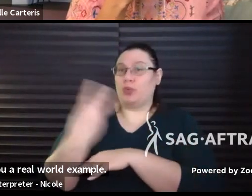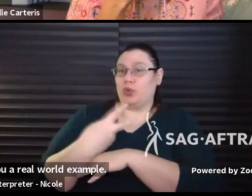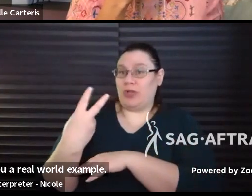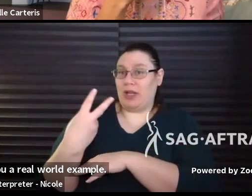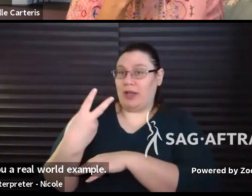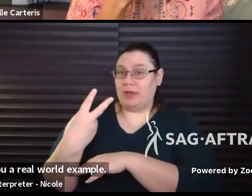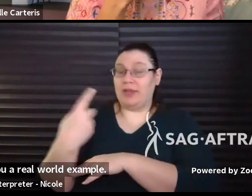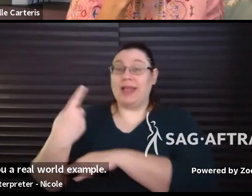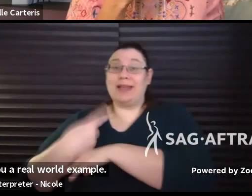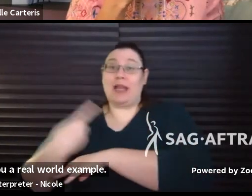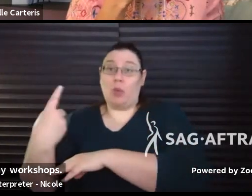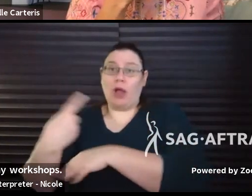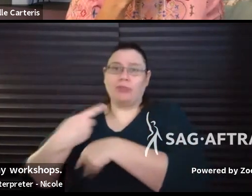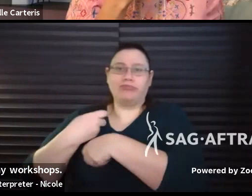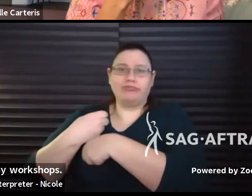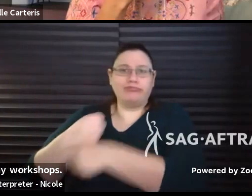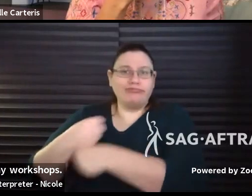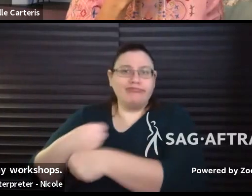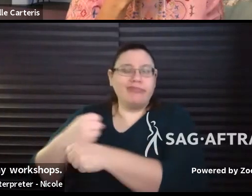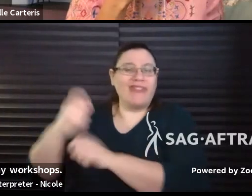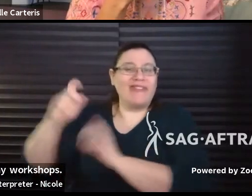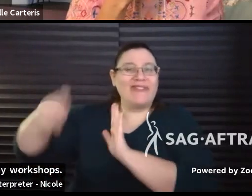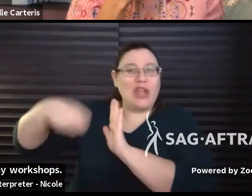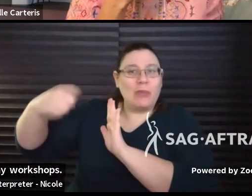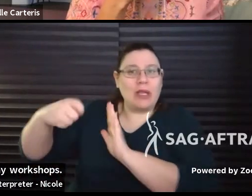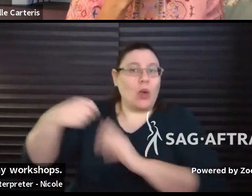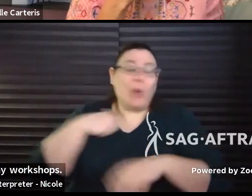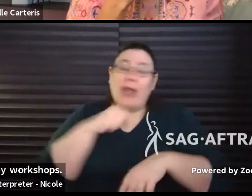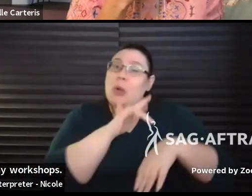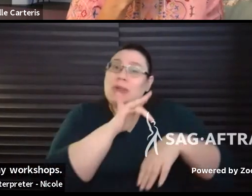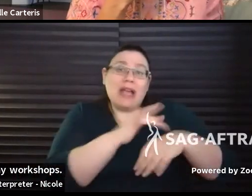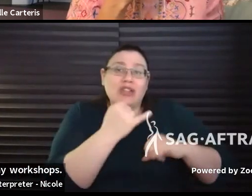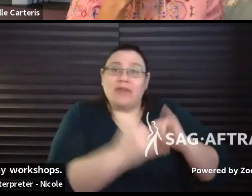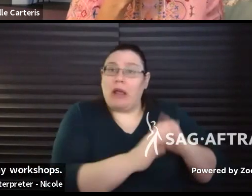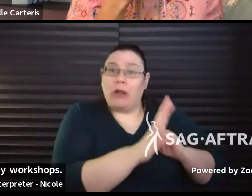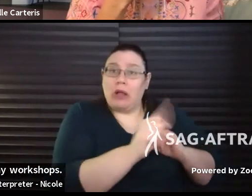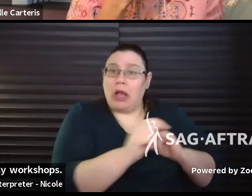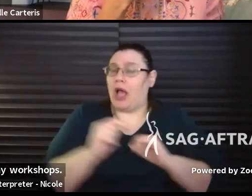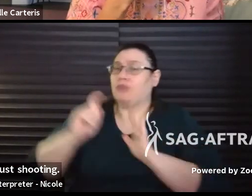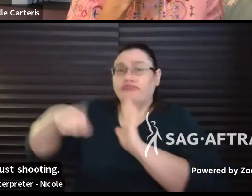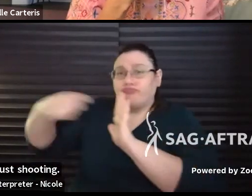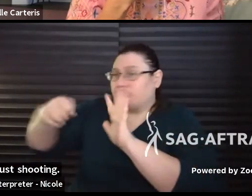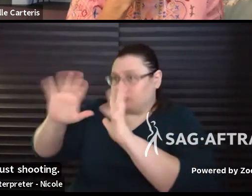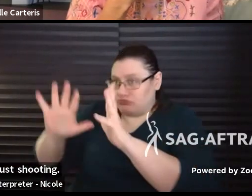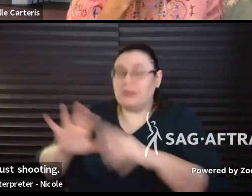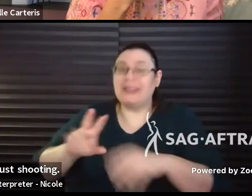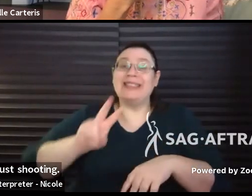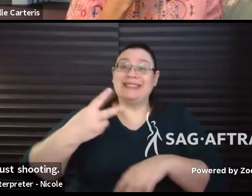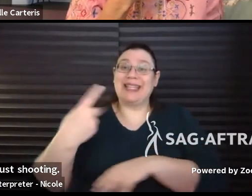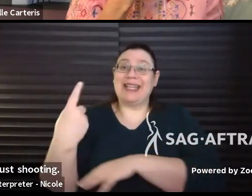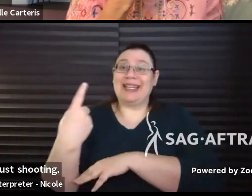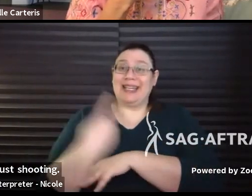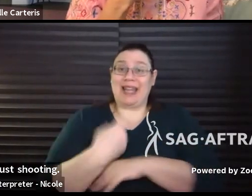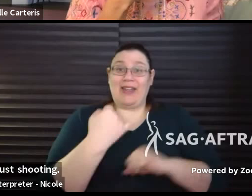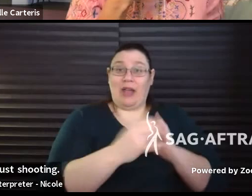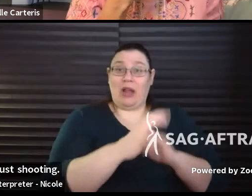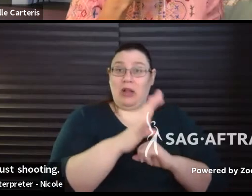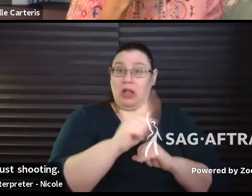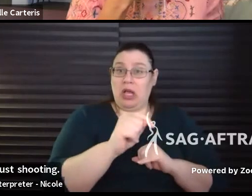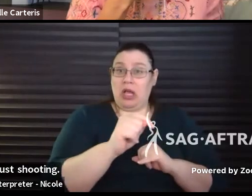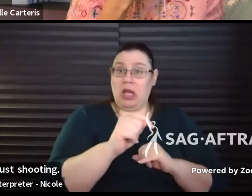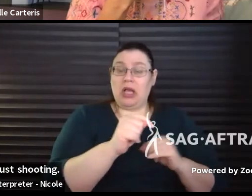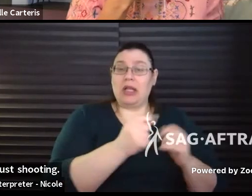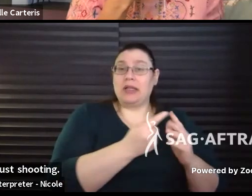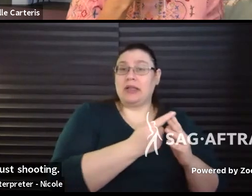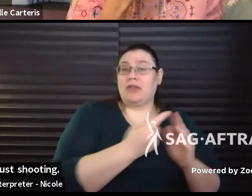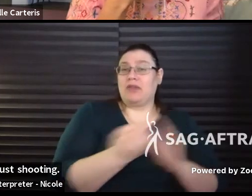to production, to shooting. And so we don't even touch Final Cut until day 2. And by the beginning of the